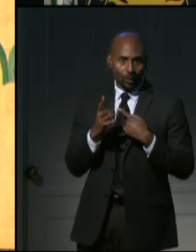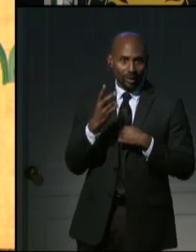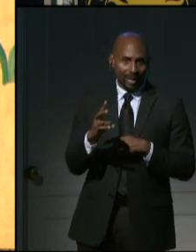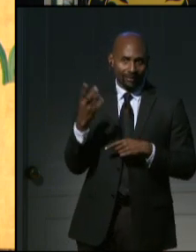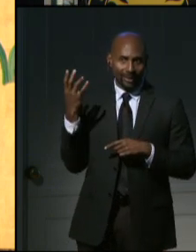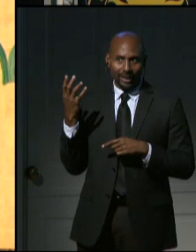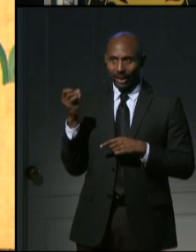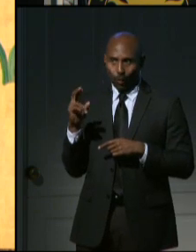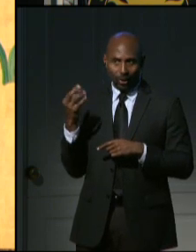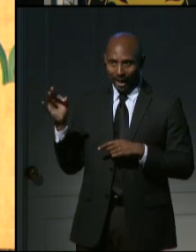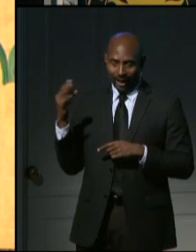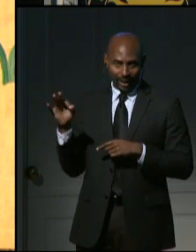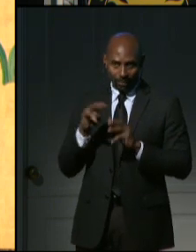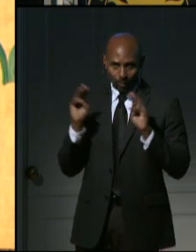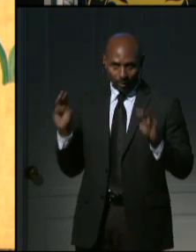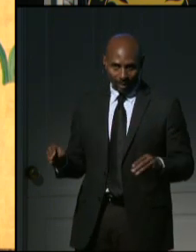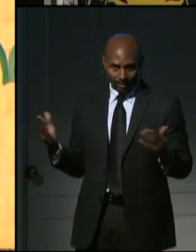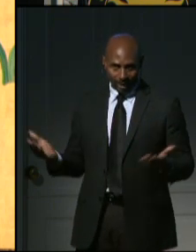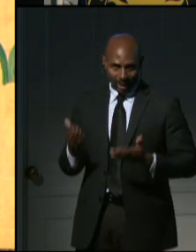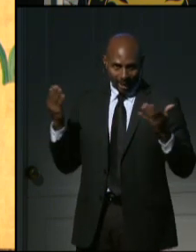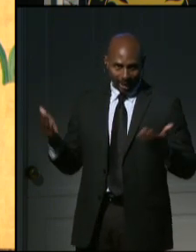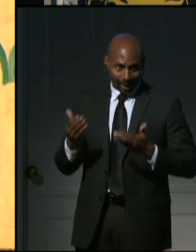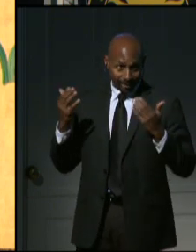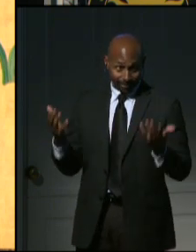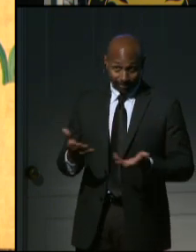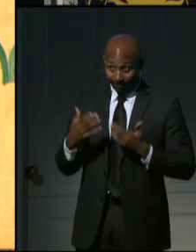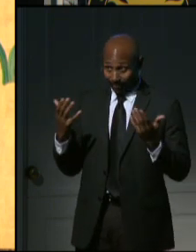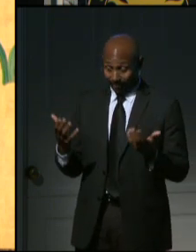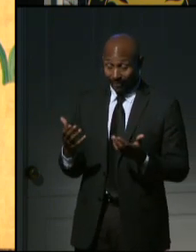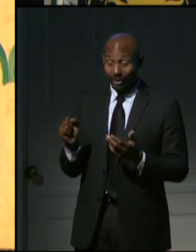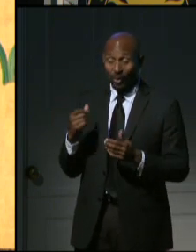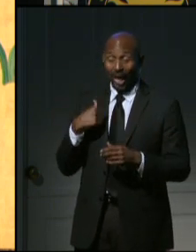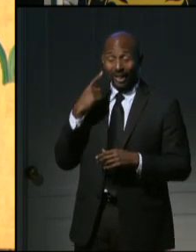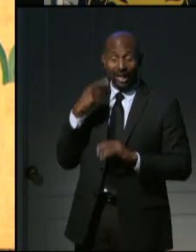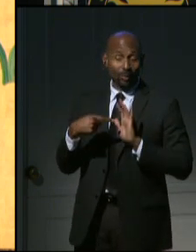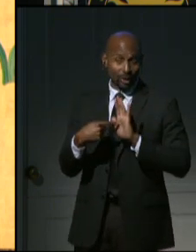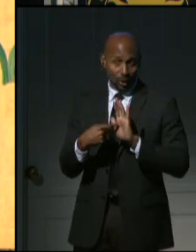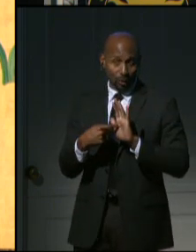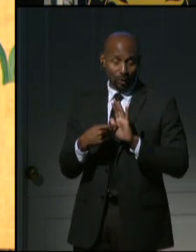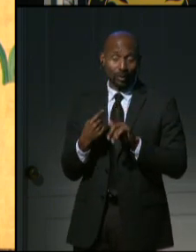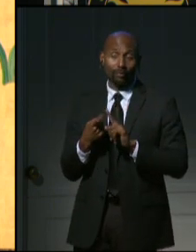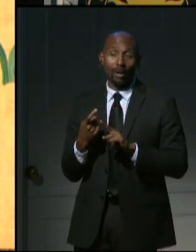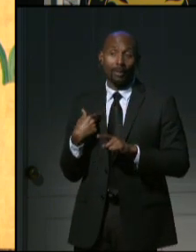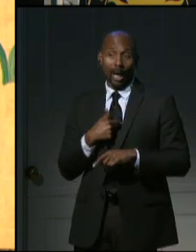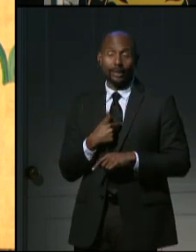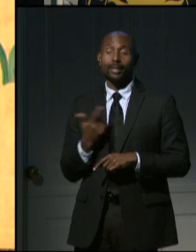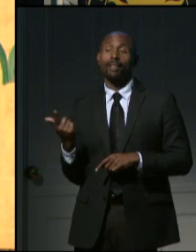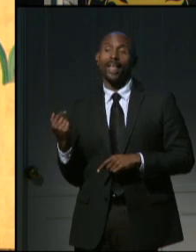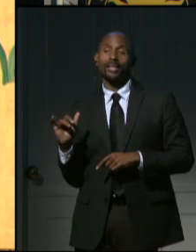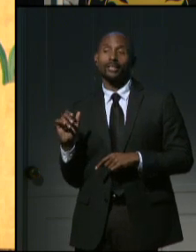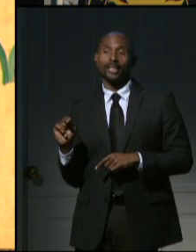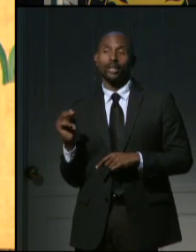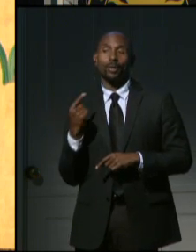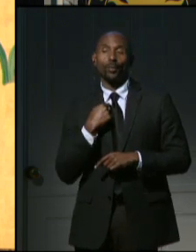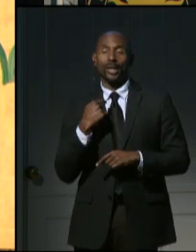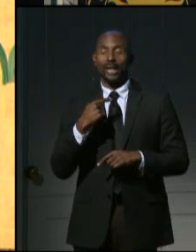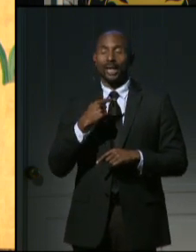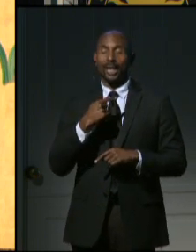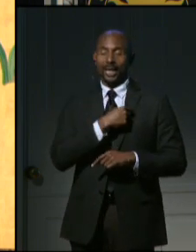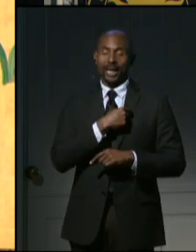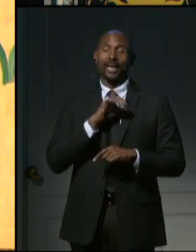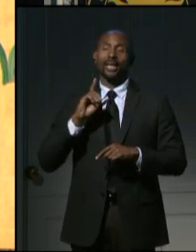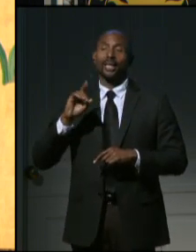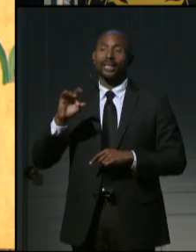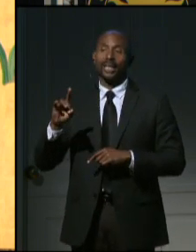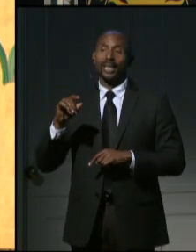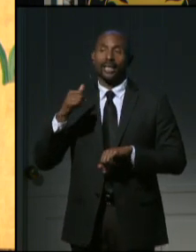19 museums here somewhere. So I thought I'd show you. Last January, we were able to do this because of how